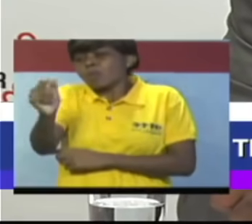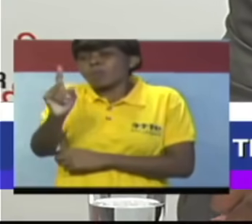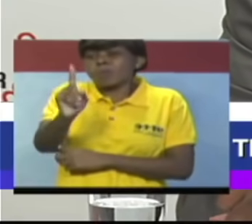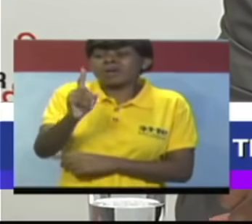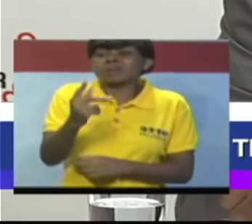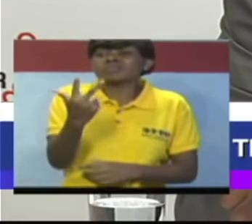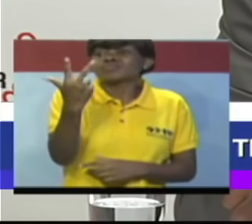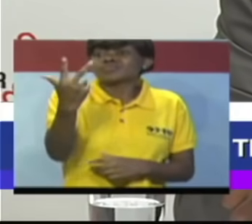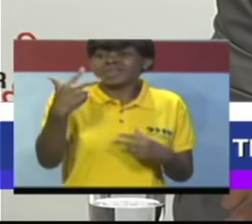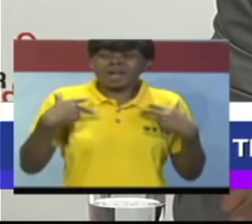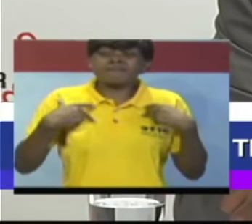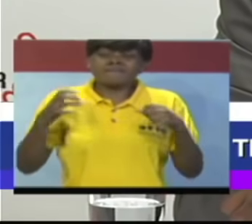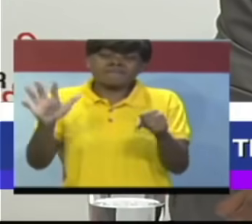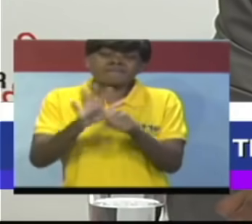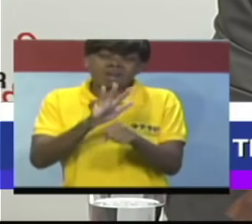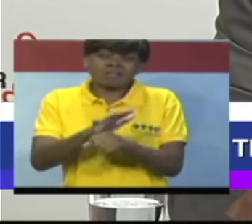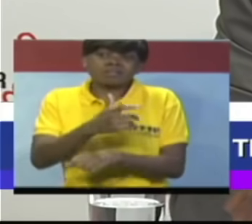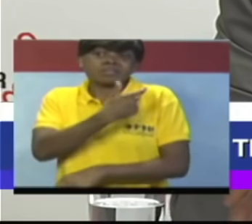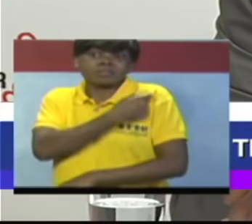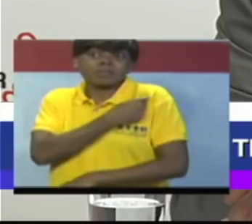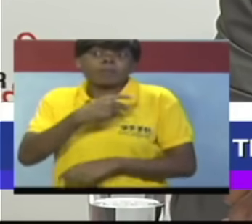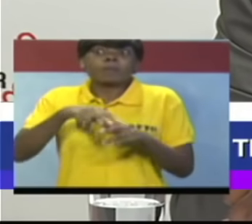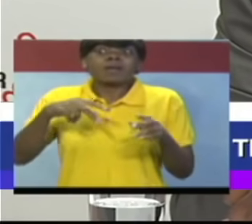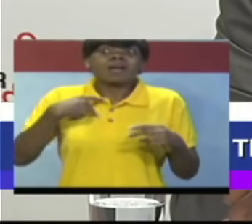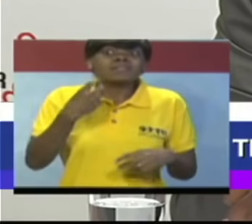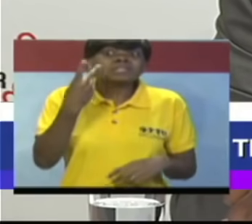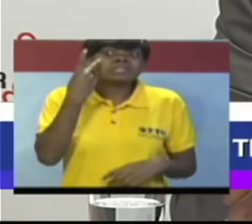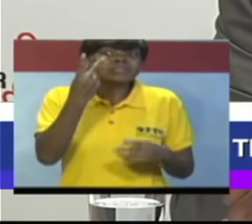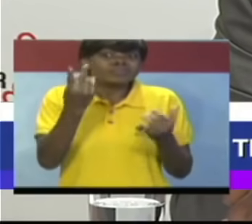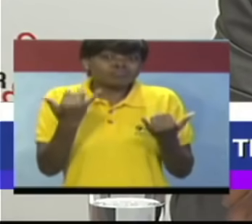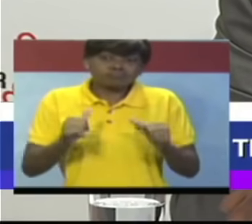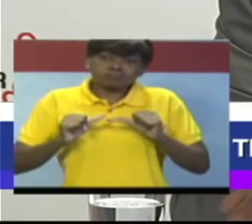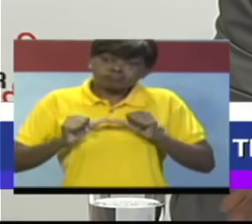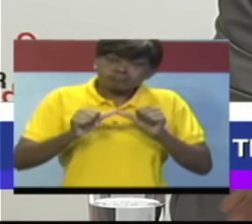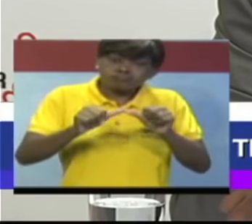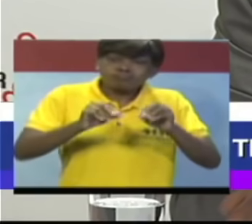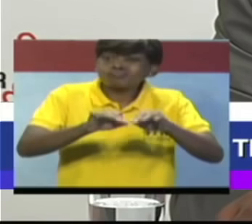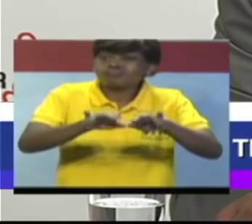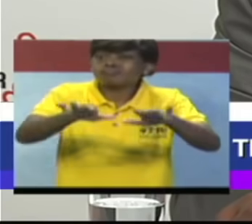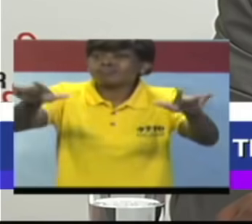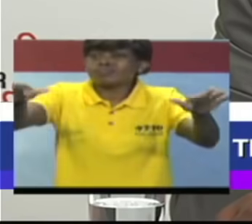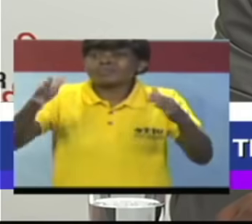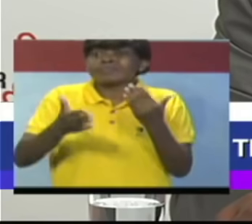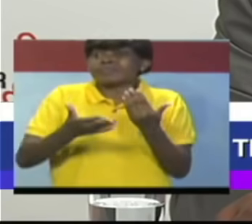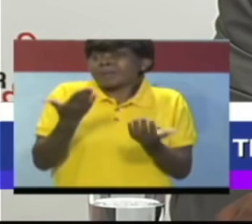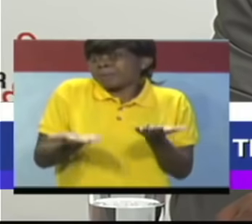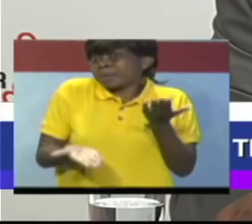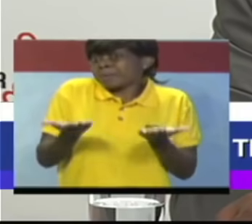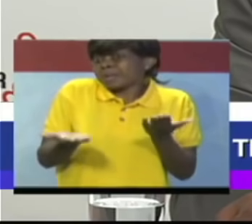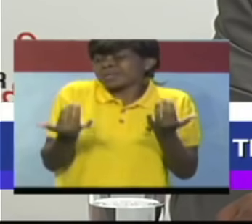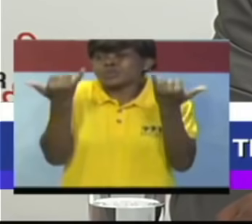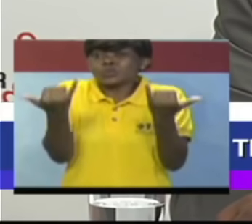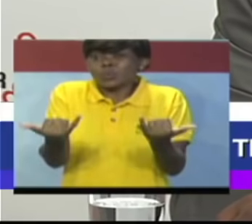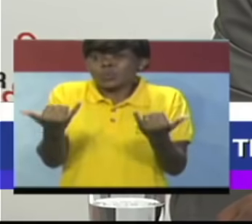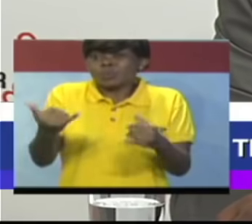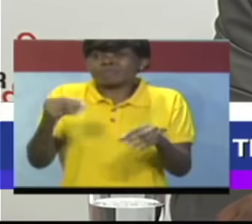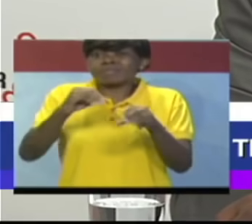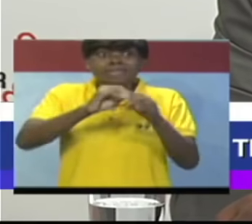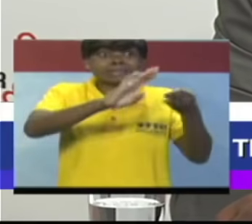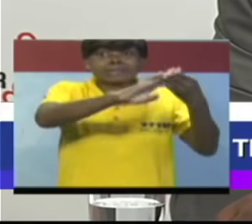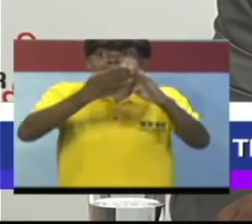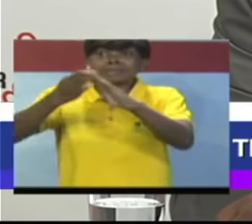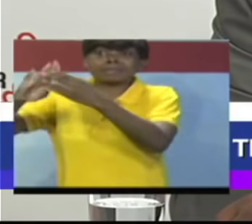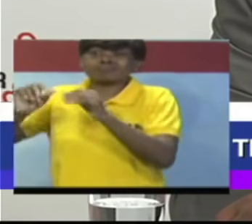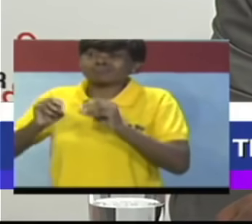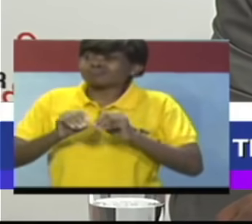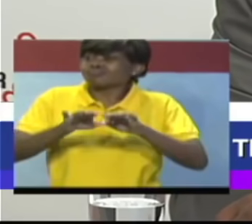noted that this pattern of spread indicates that there is the likelihood of undetected chains of community transmission, and that